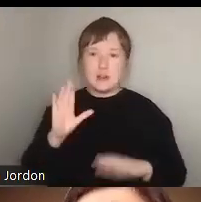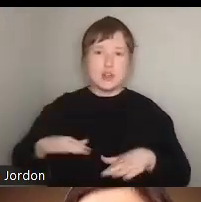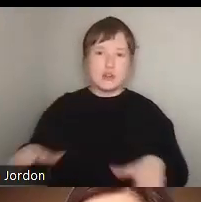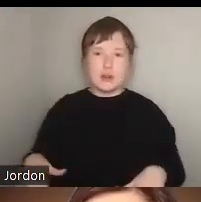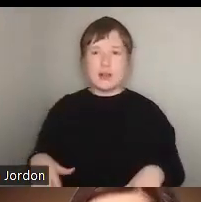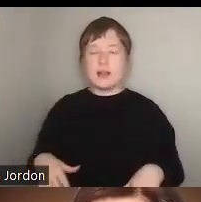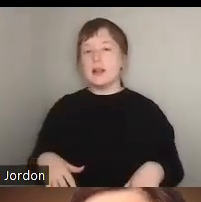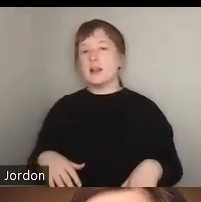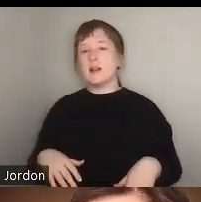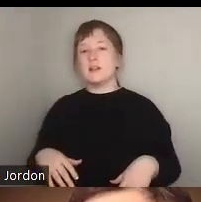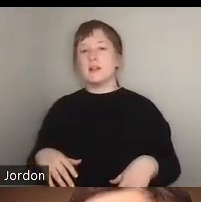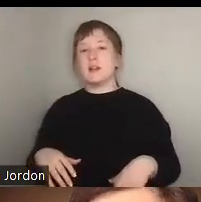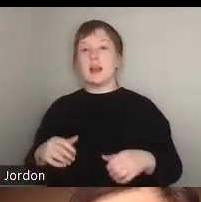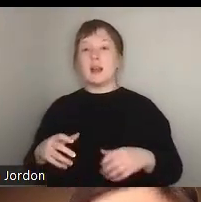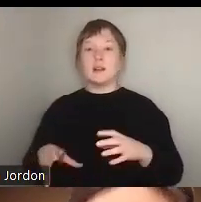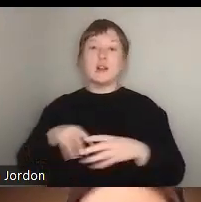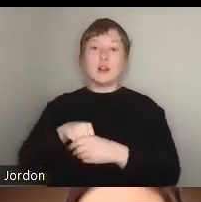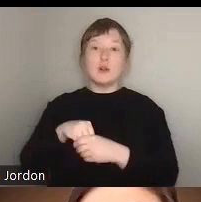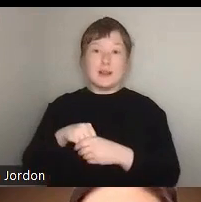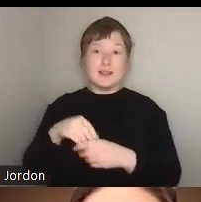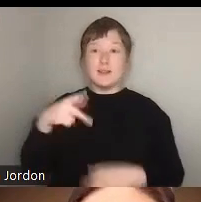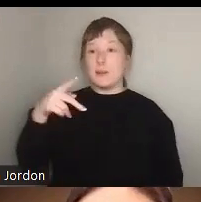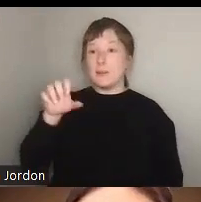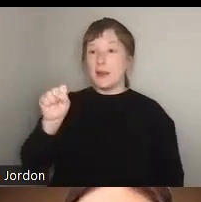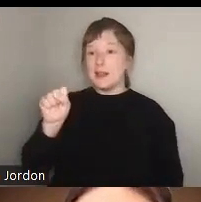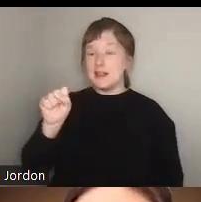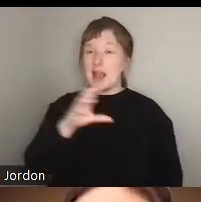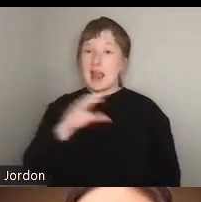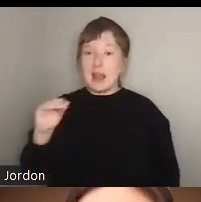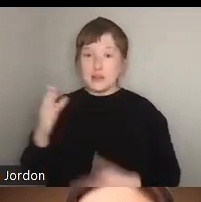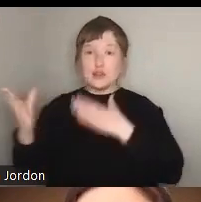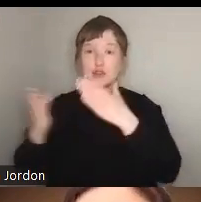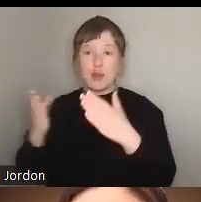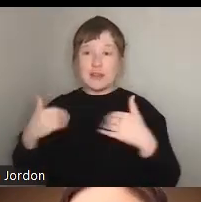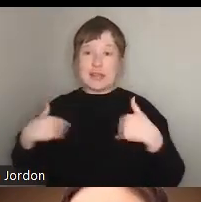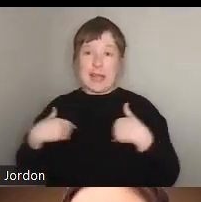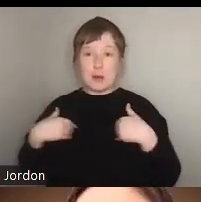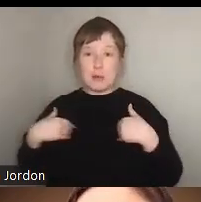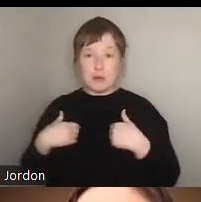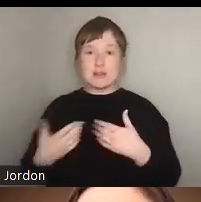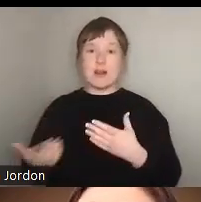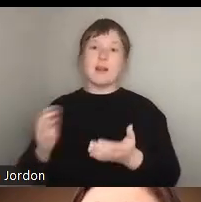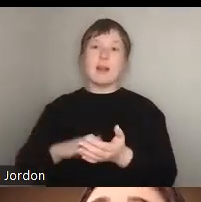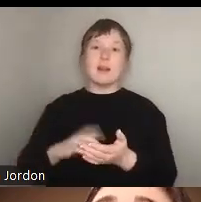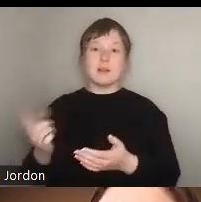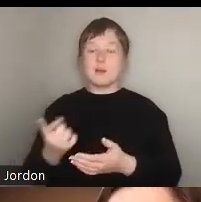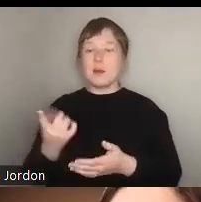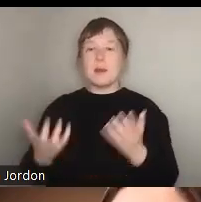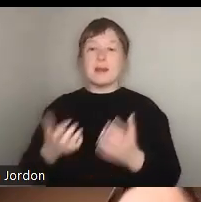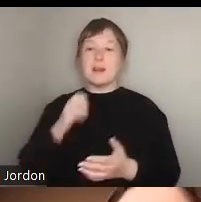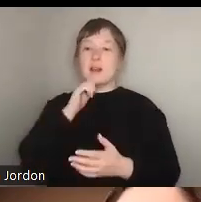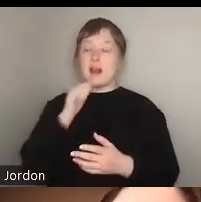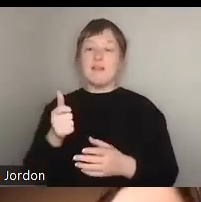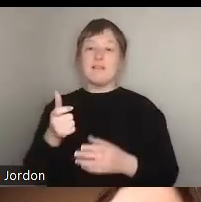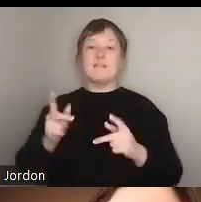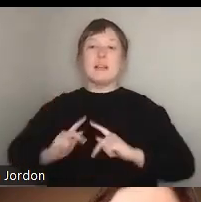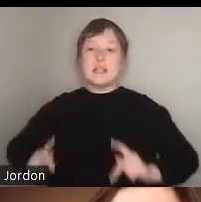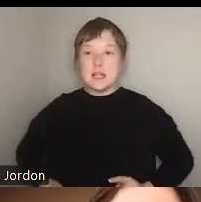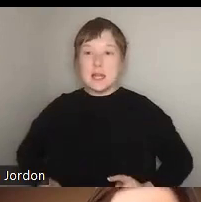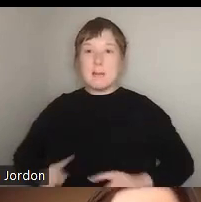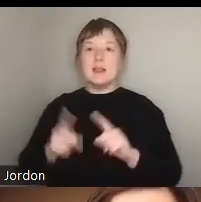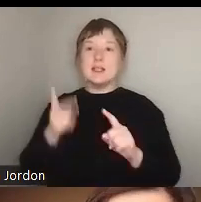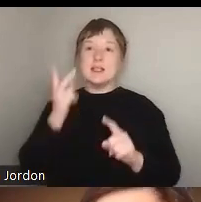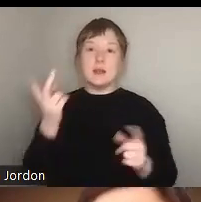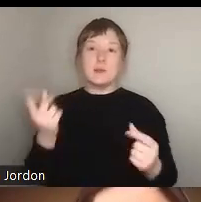Harming their pets, including service animals. That's something where, again, someone may not have ever physically harmed you, but seeing what they can